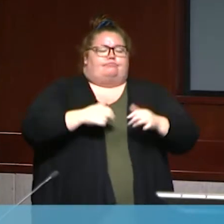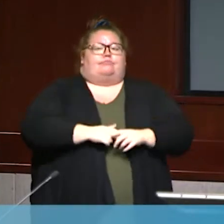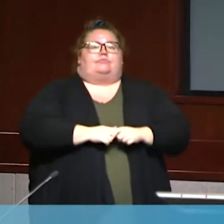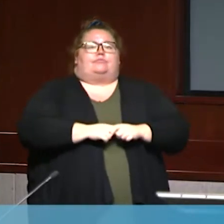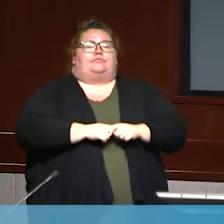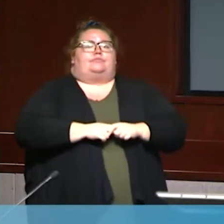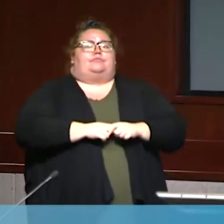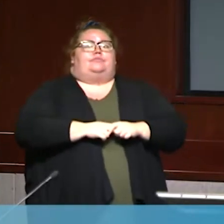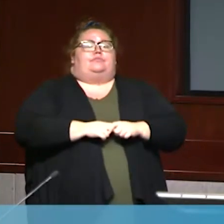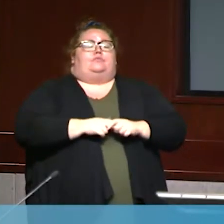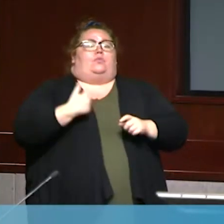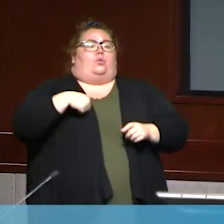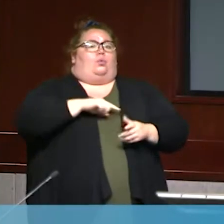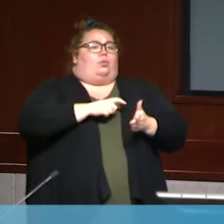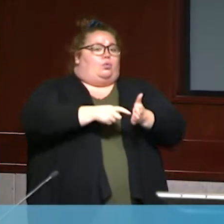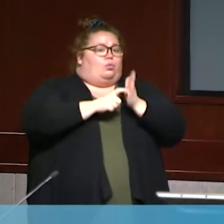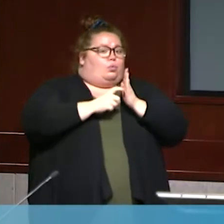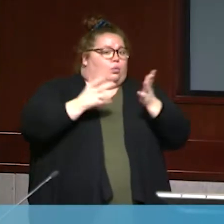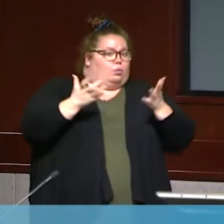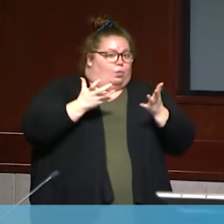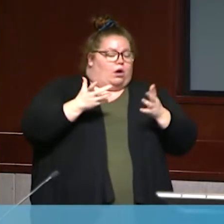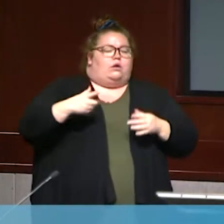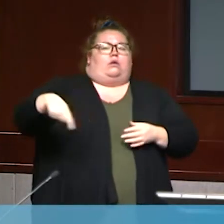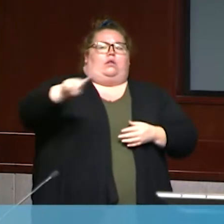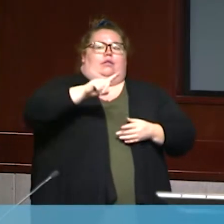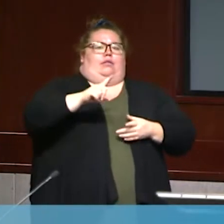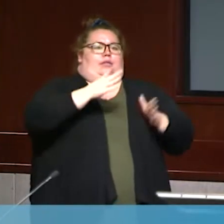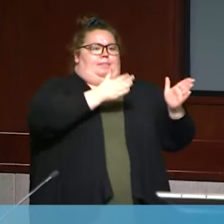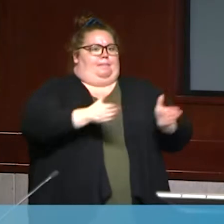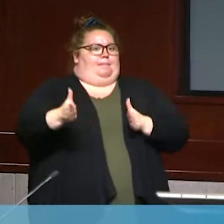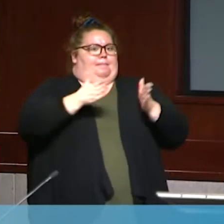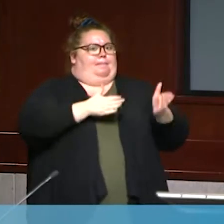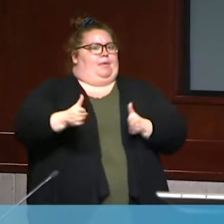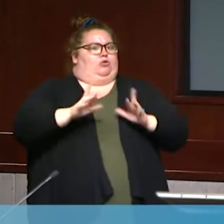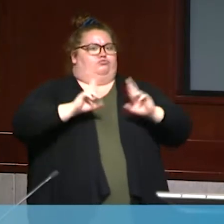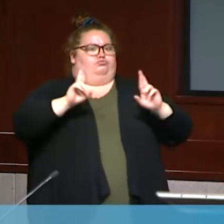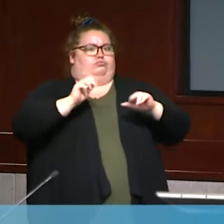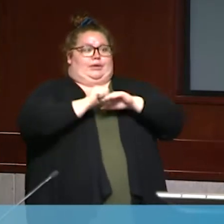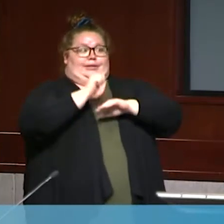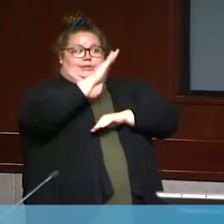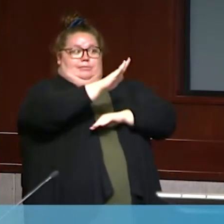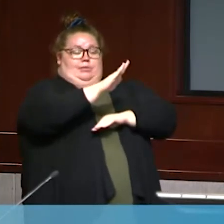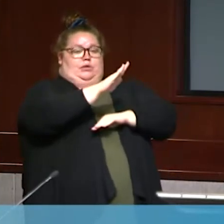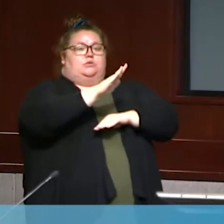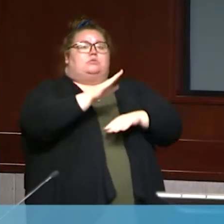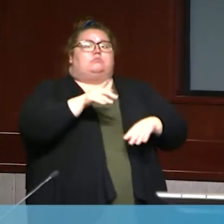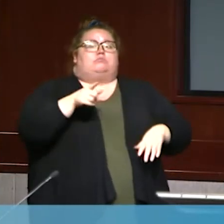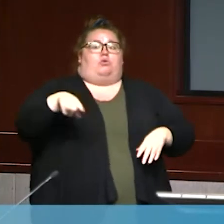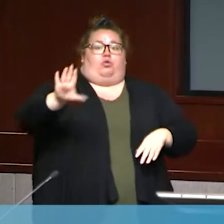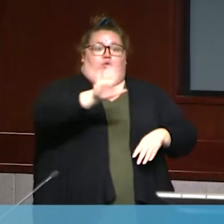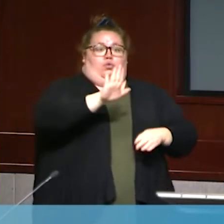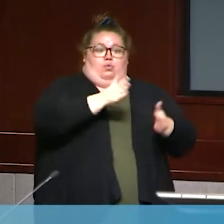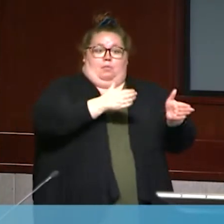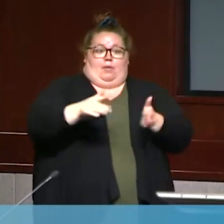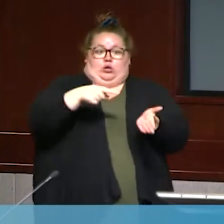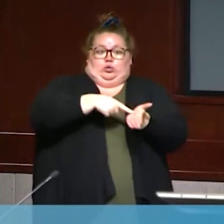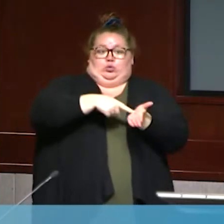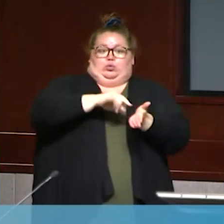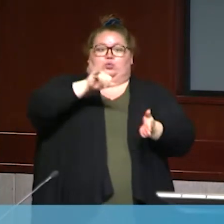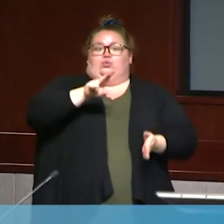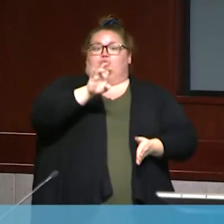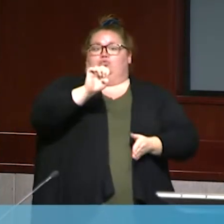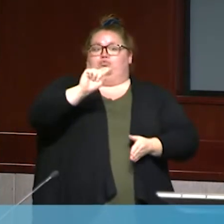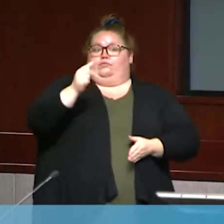a mitigation plan specific to COVID, and those plans were due to the state on June 1st. The state has agreed